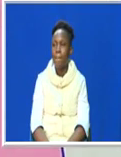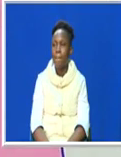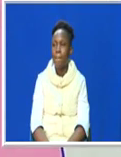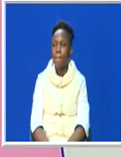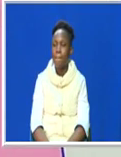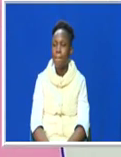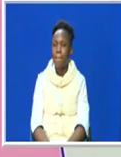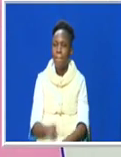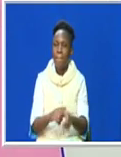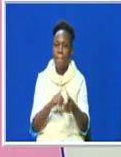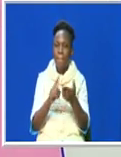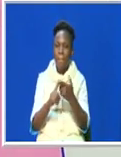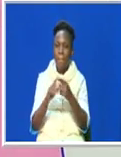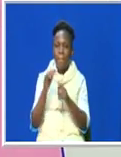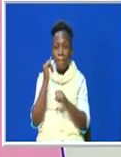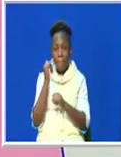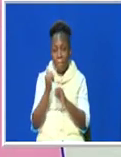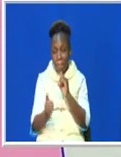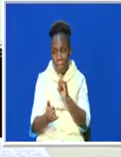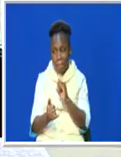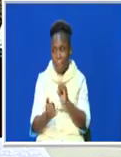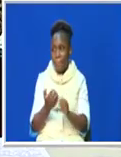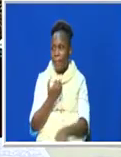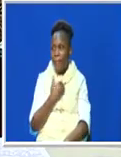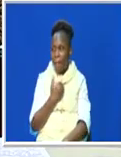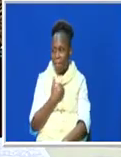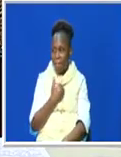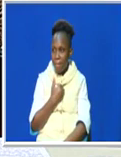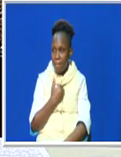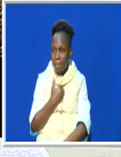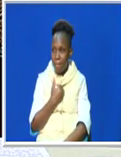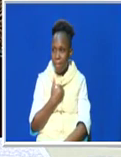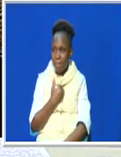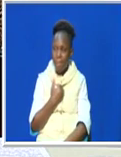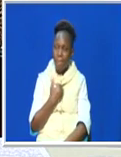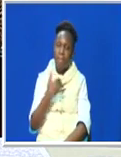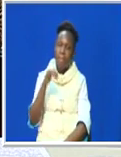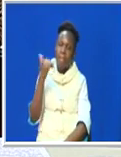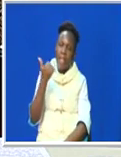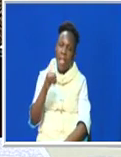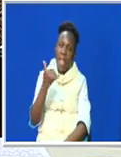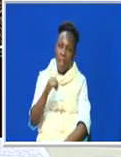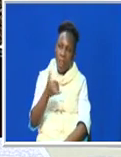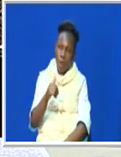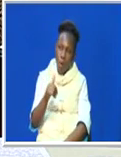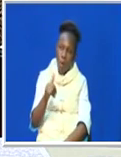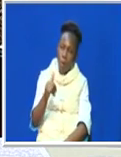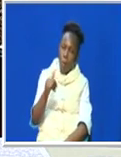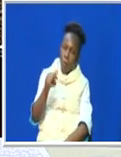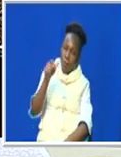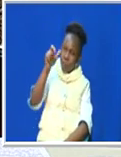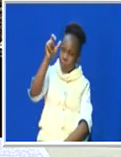Then lastly, we have the yellow strip.